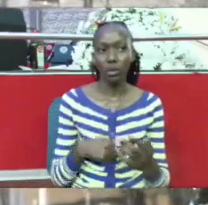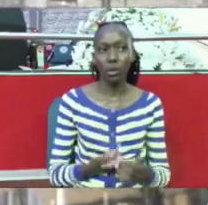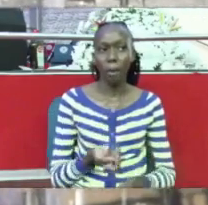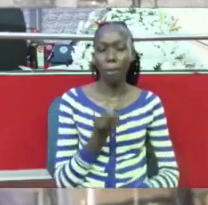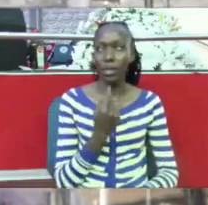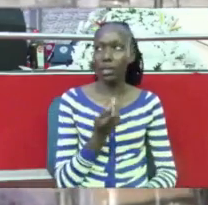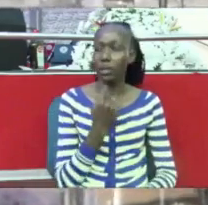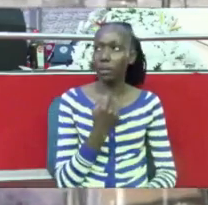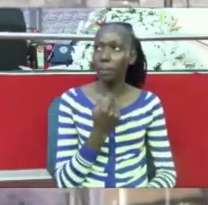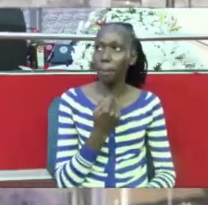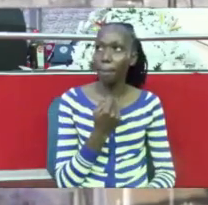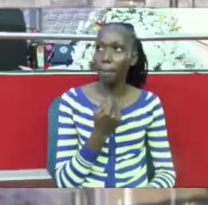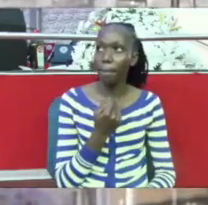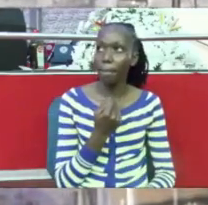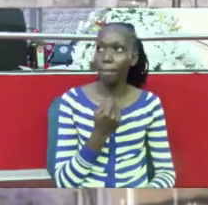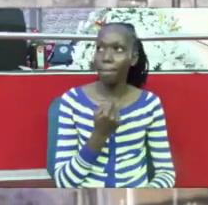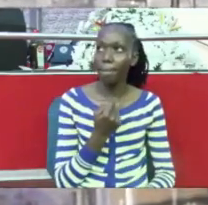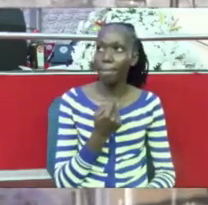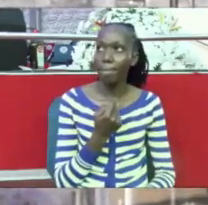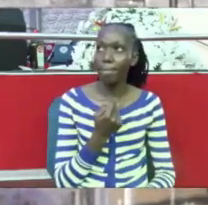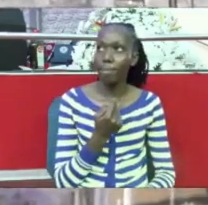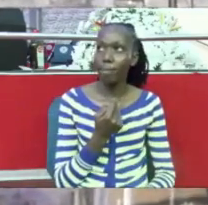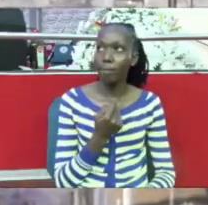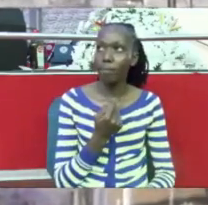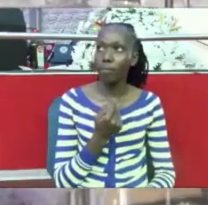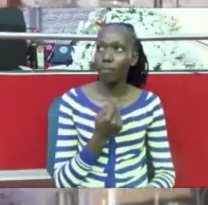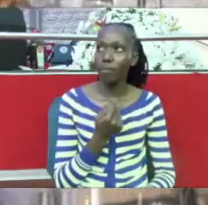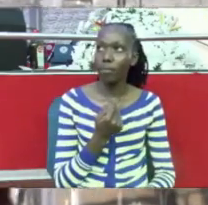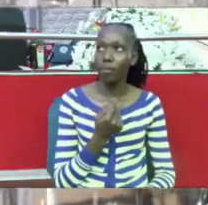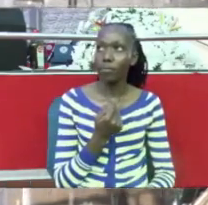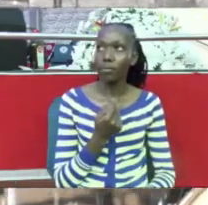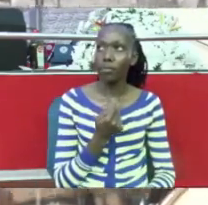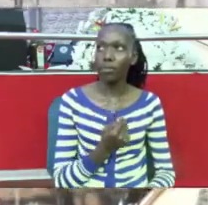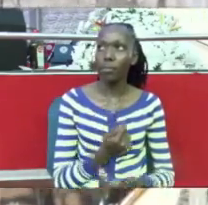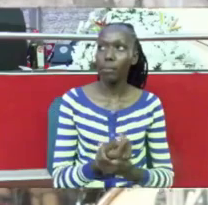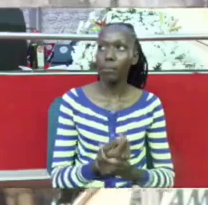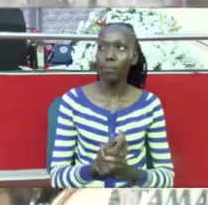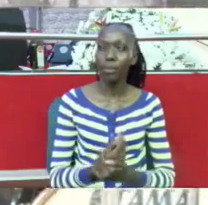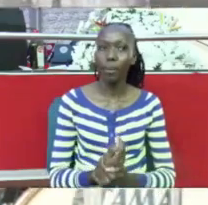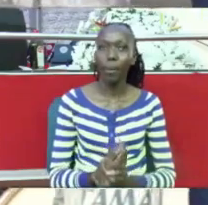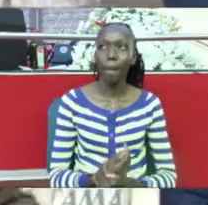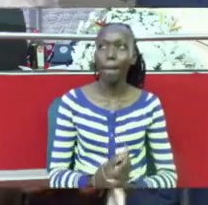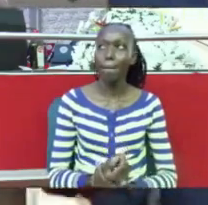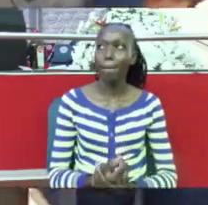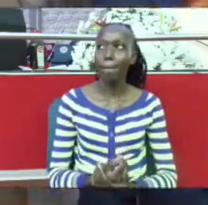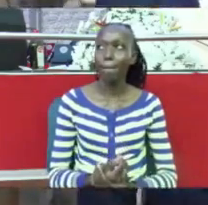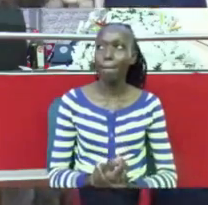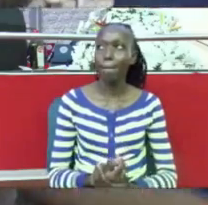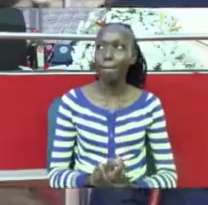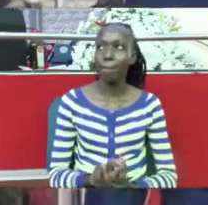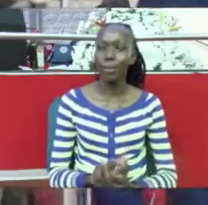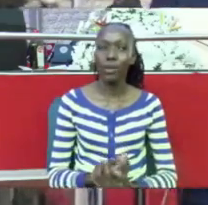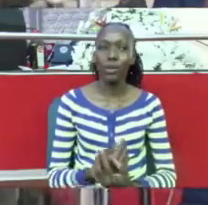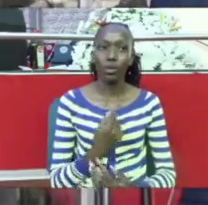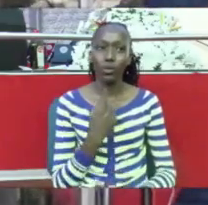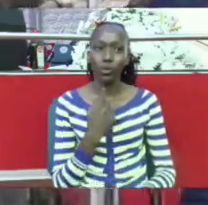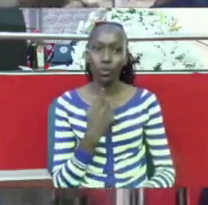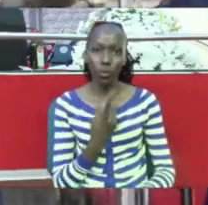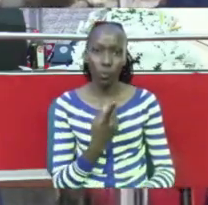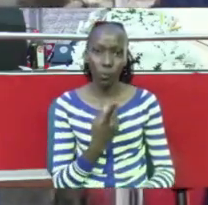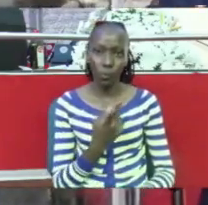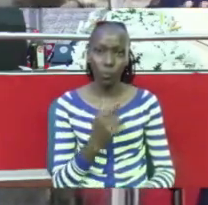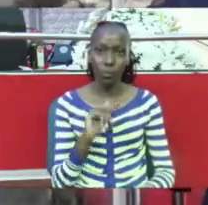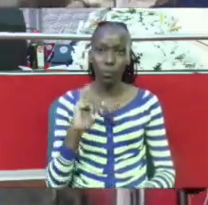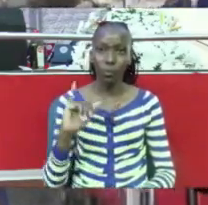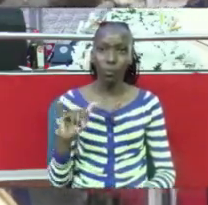know how Esau could see a stew of kamande so good. Sijui Esau